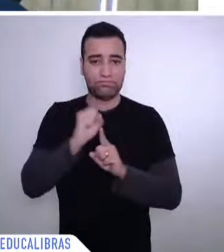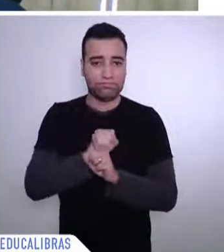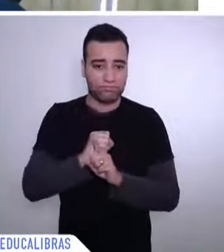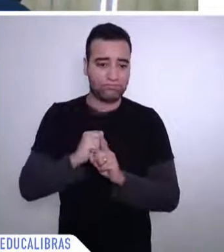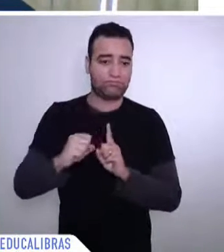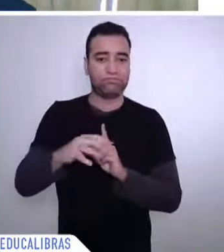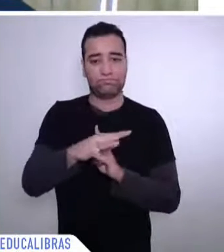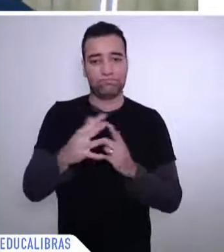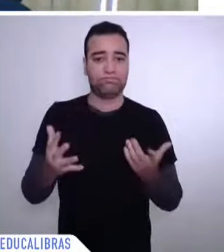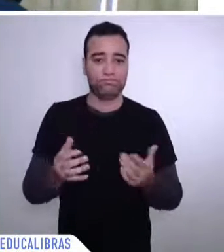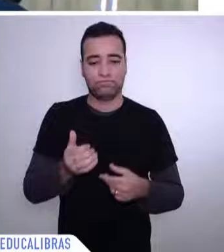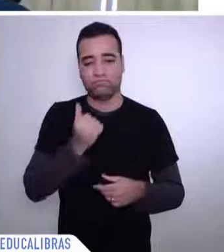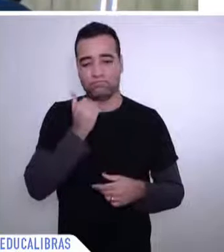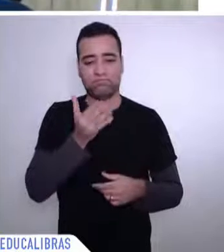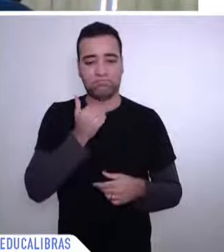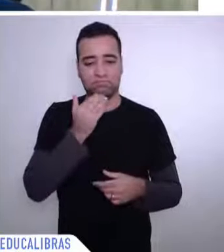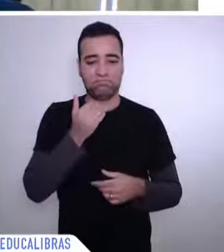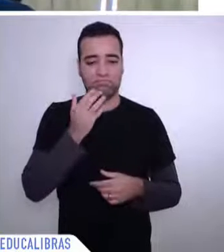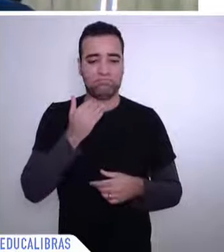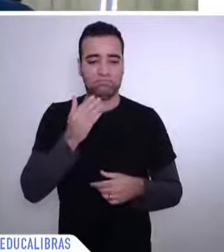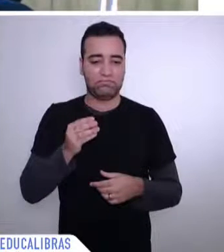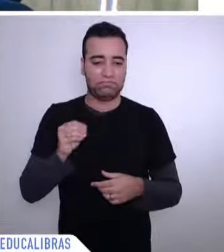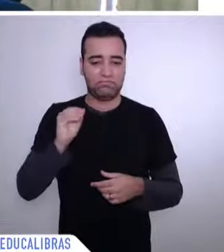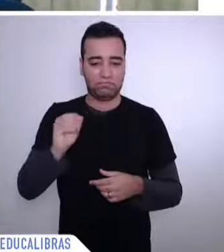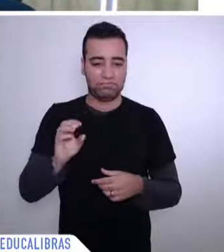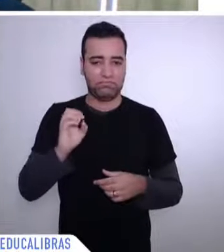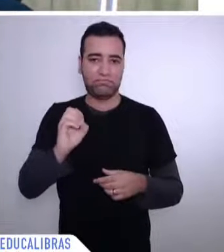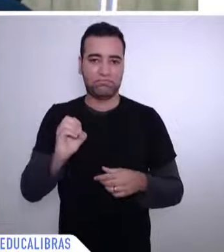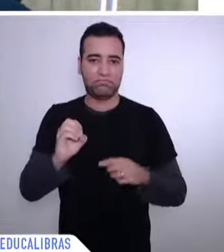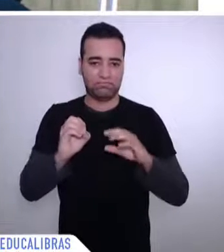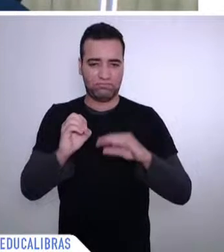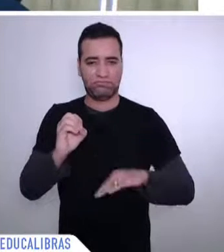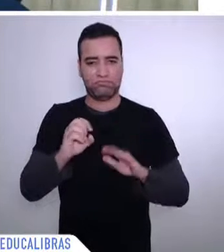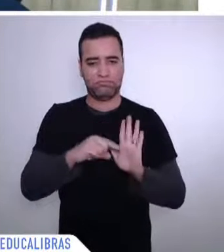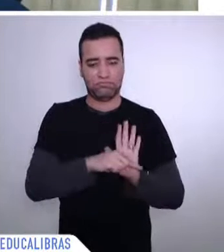employment, social policies. There's no